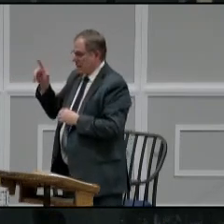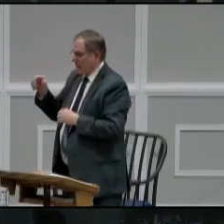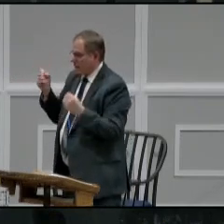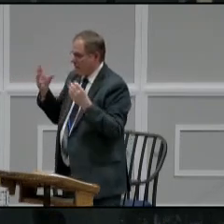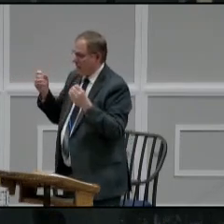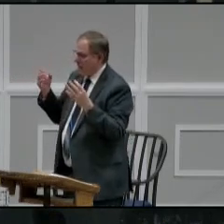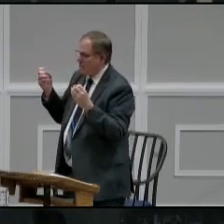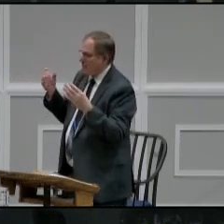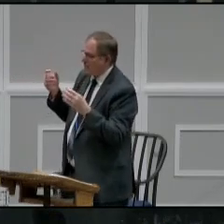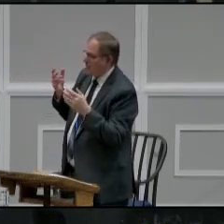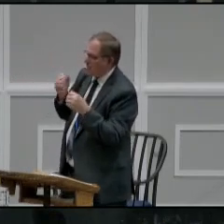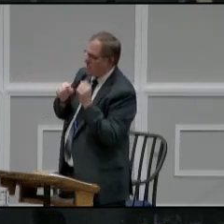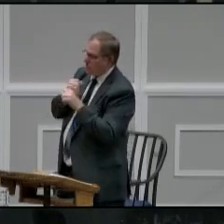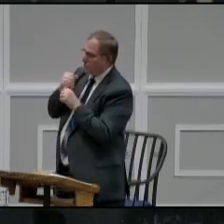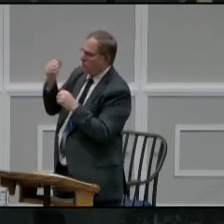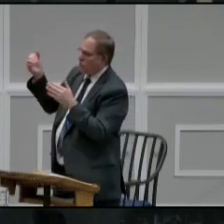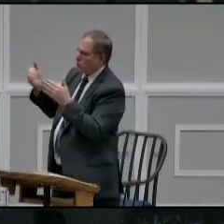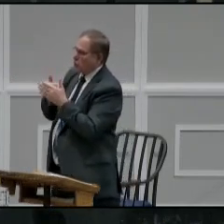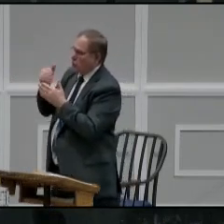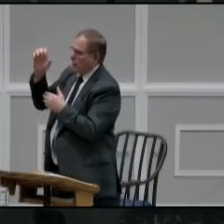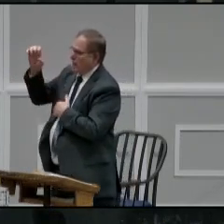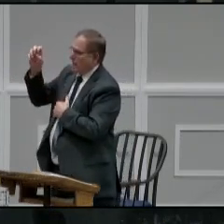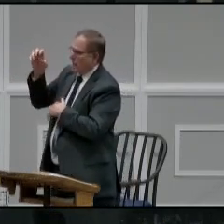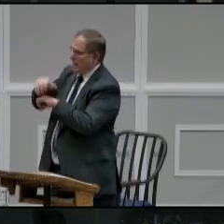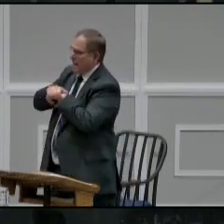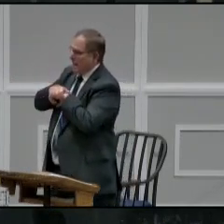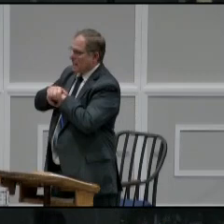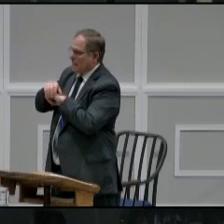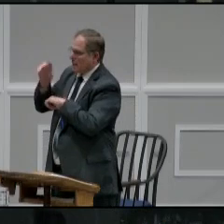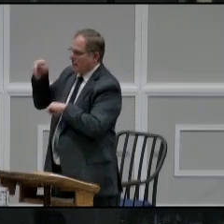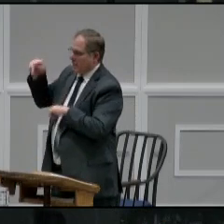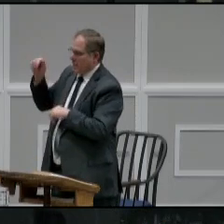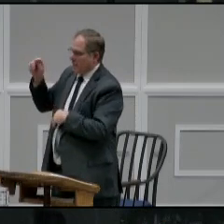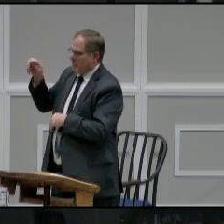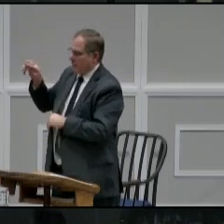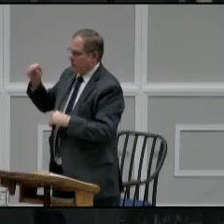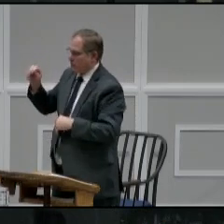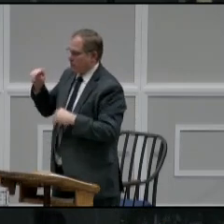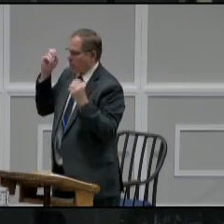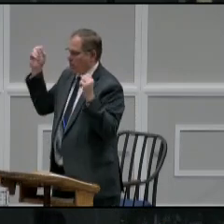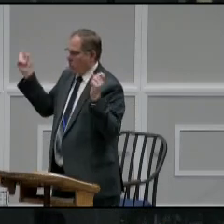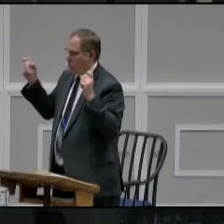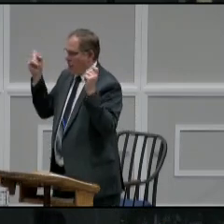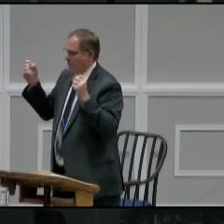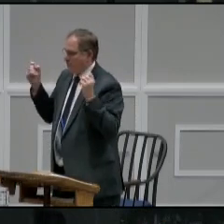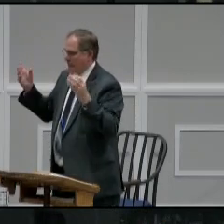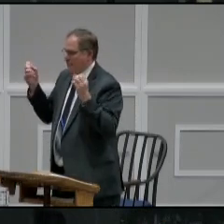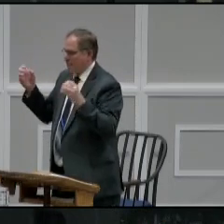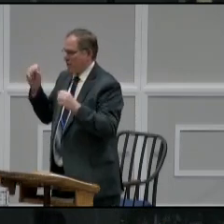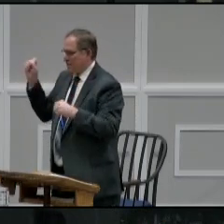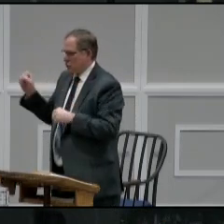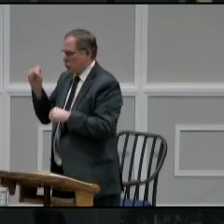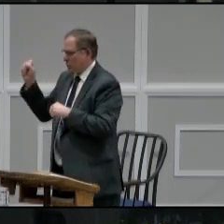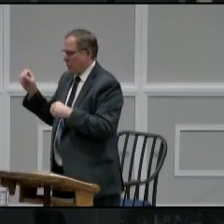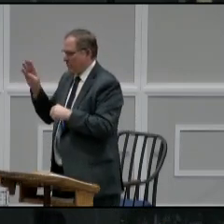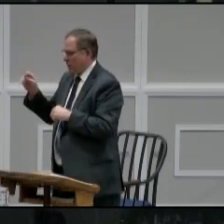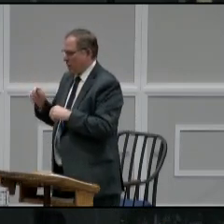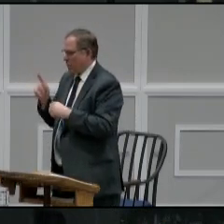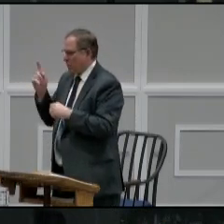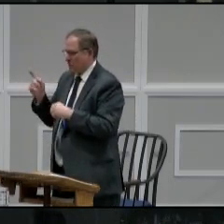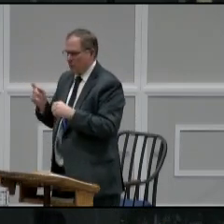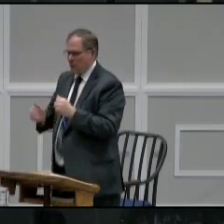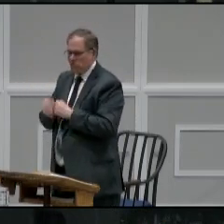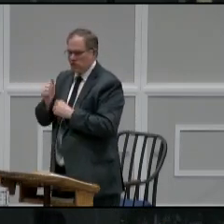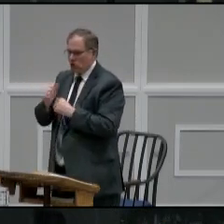for the New England Patriots and won many Super Bowls and is considered by many to be the greatest quarterback to